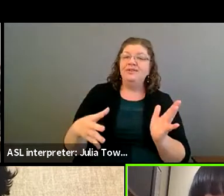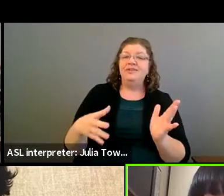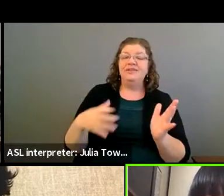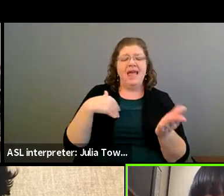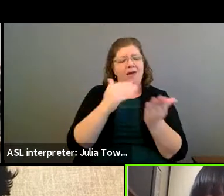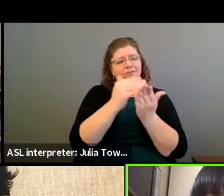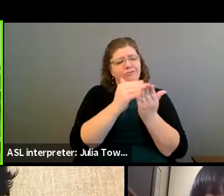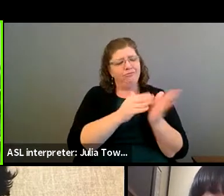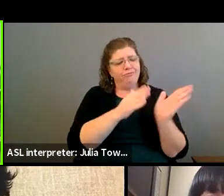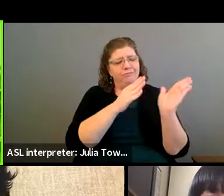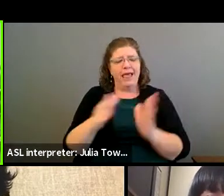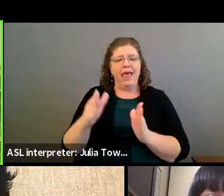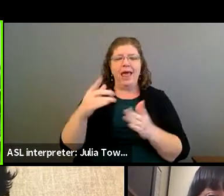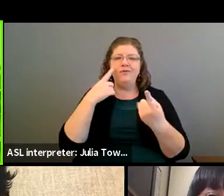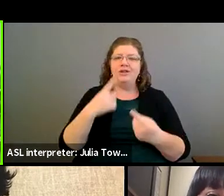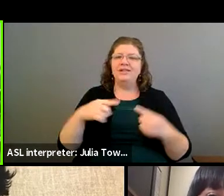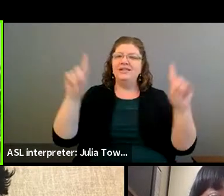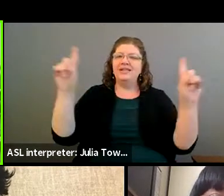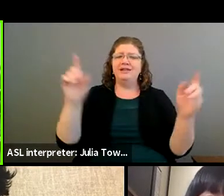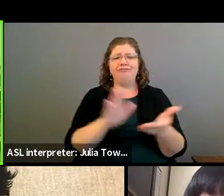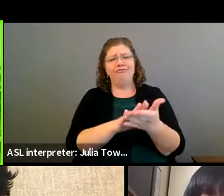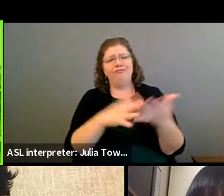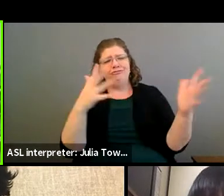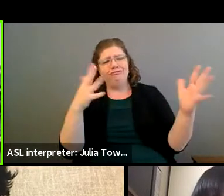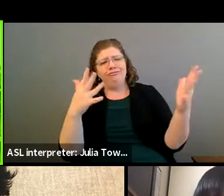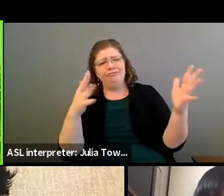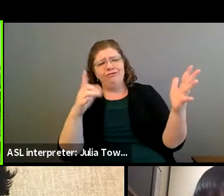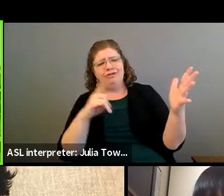for success. And we can give Dulce a nice round of applause.